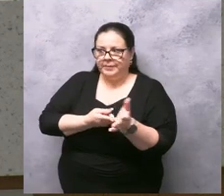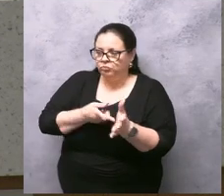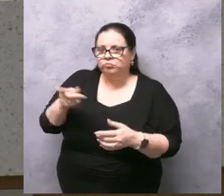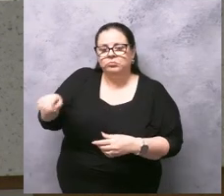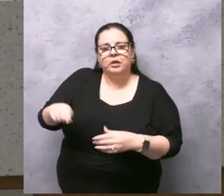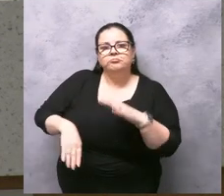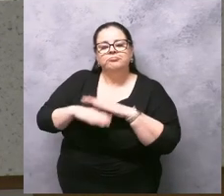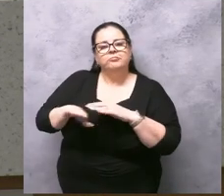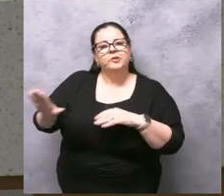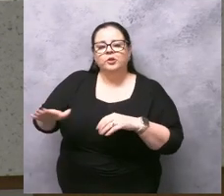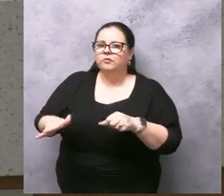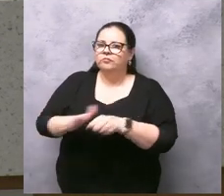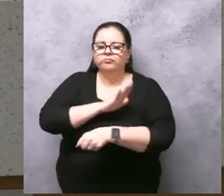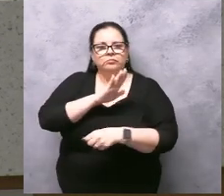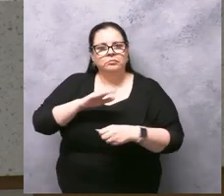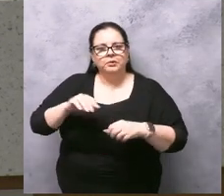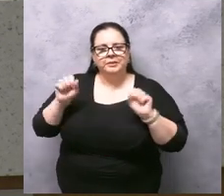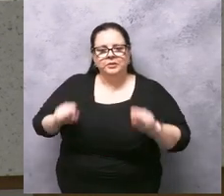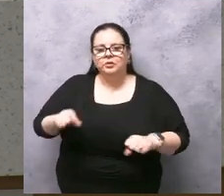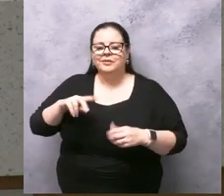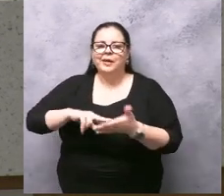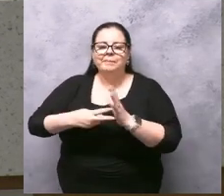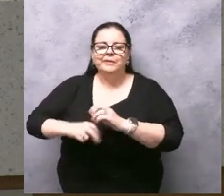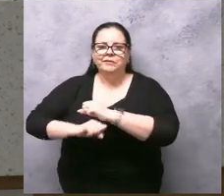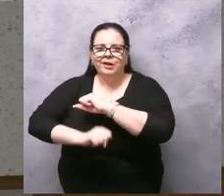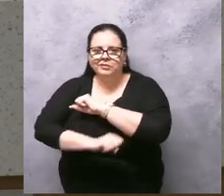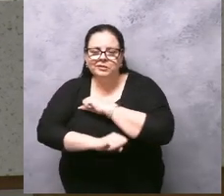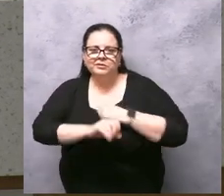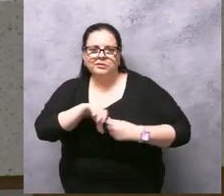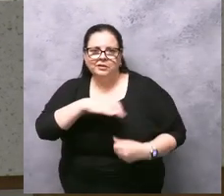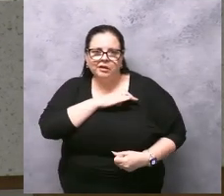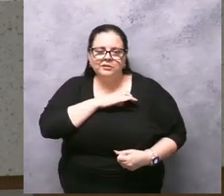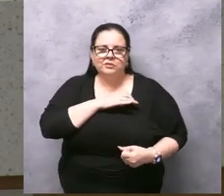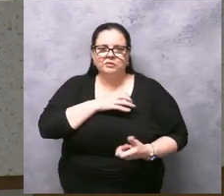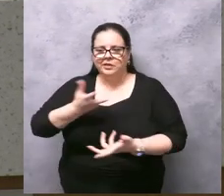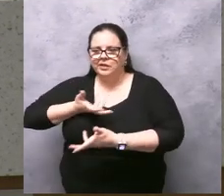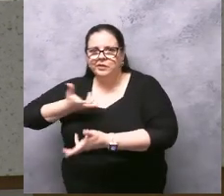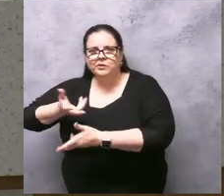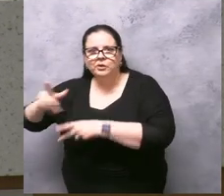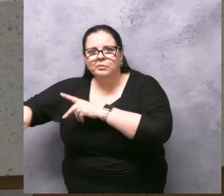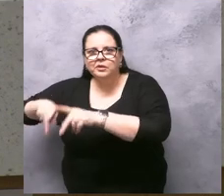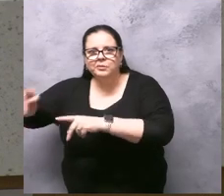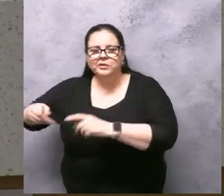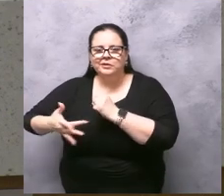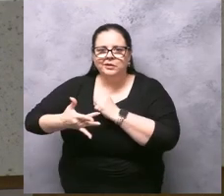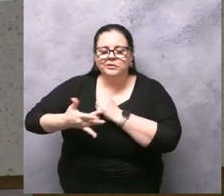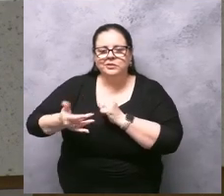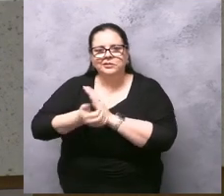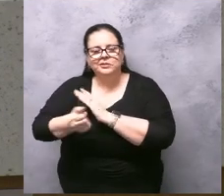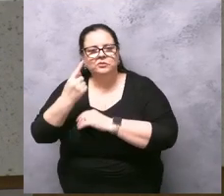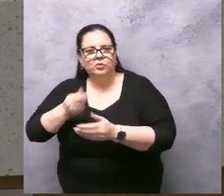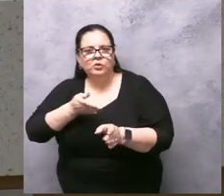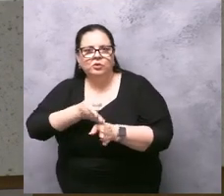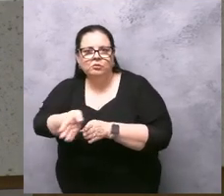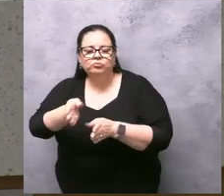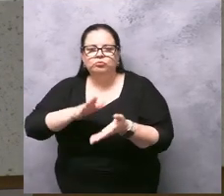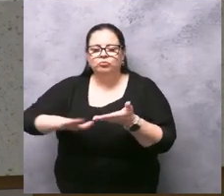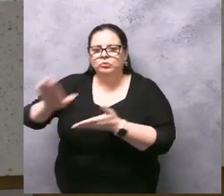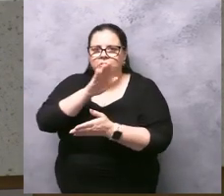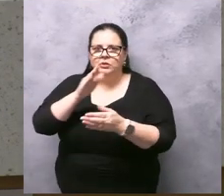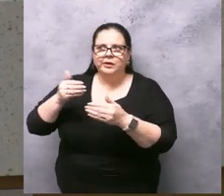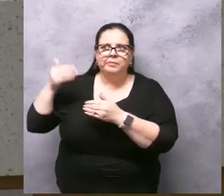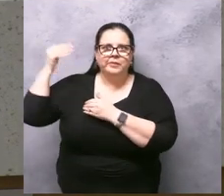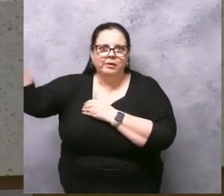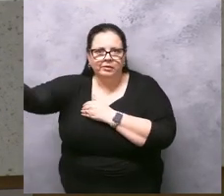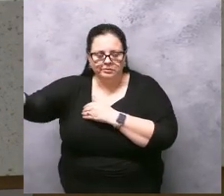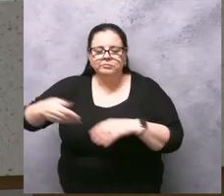potential. And for me, that means foundational skills, character or interpersonal skills, technological skills, and skills for college, career, and beyond,